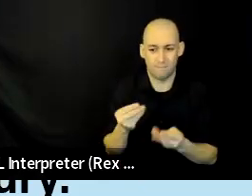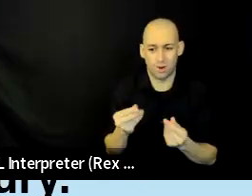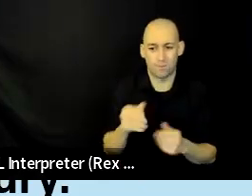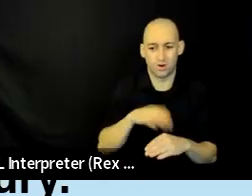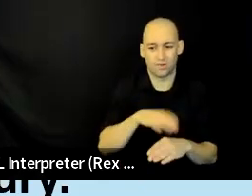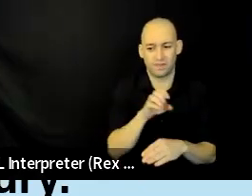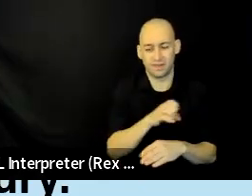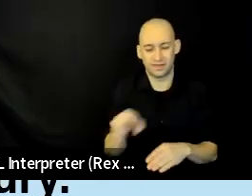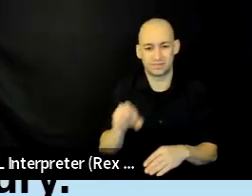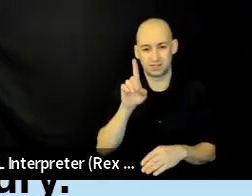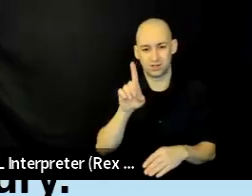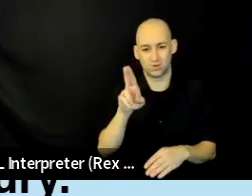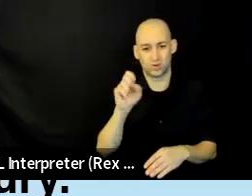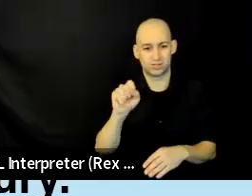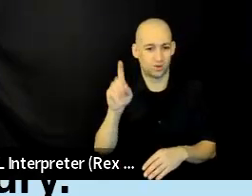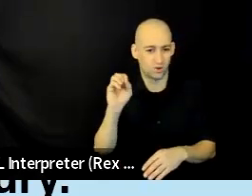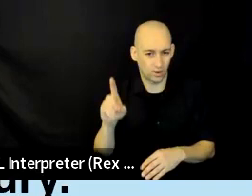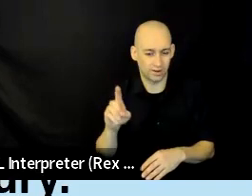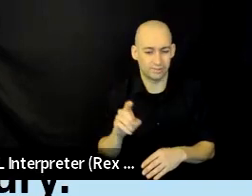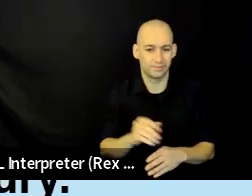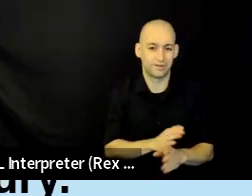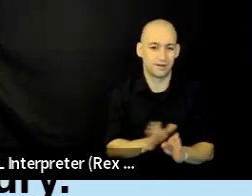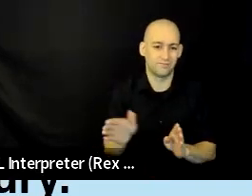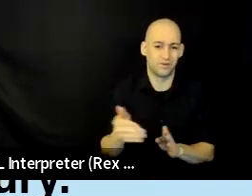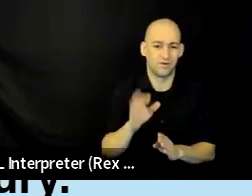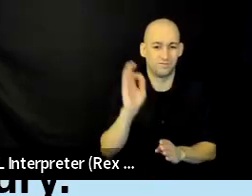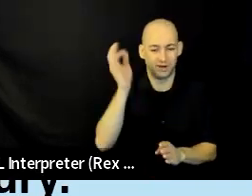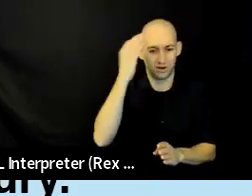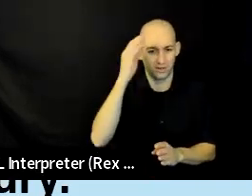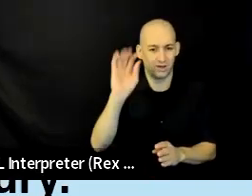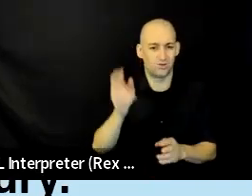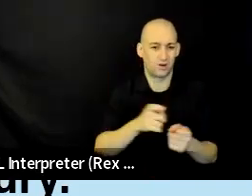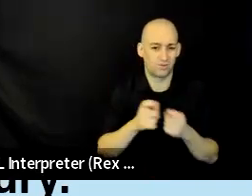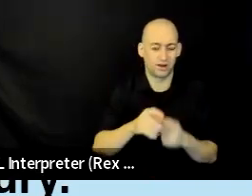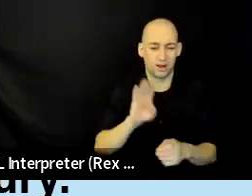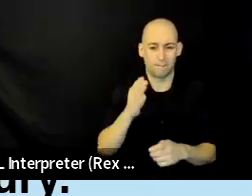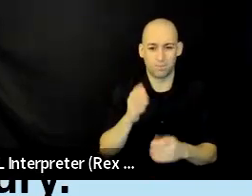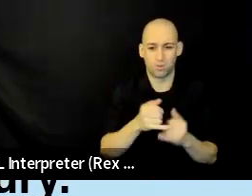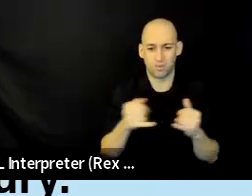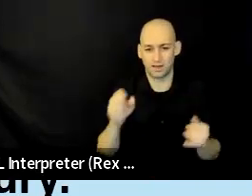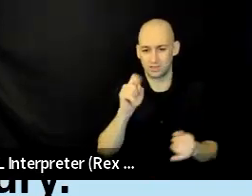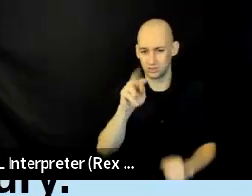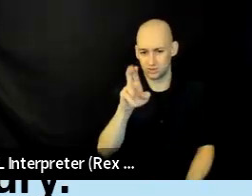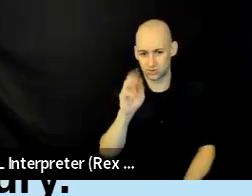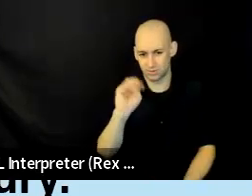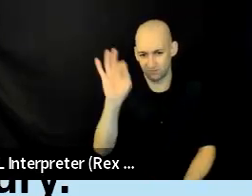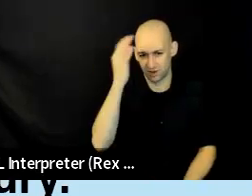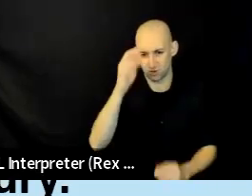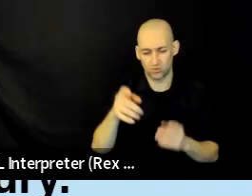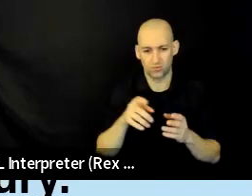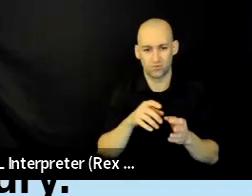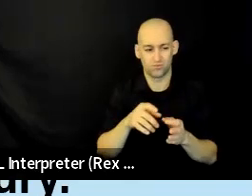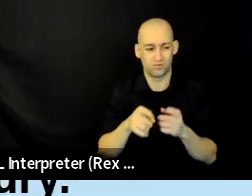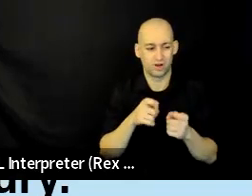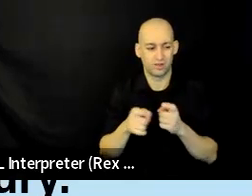101. Diverting federally regulated Blue Line stream, federal regulation requires the